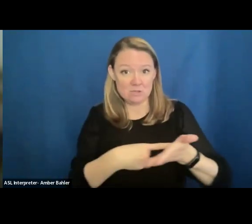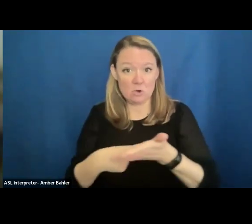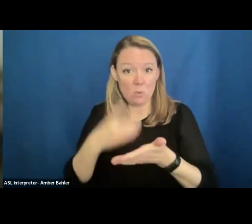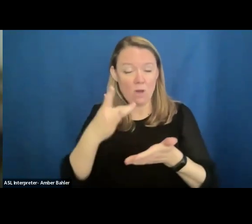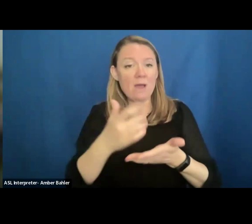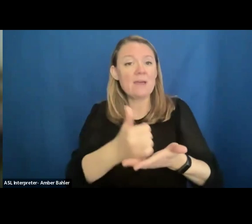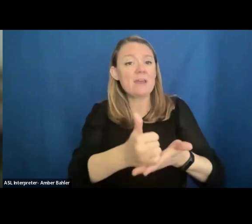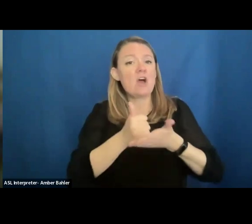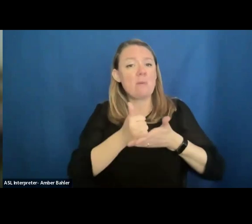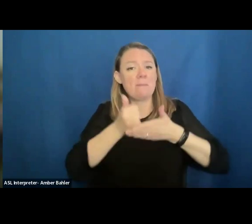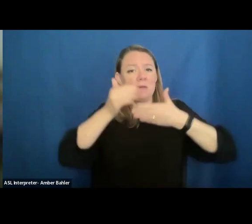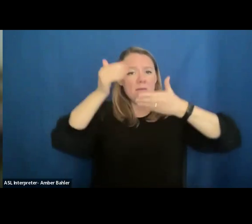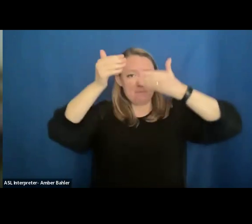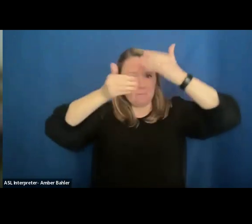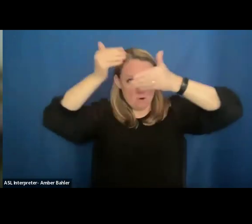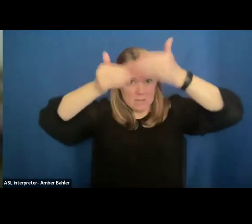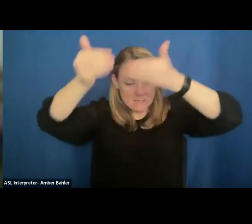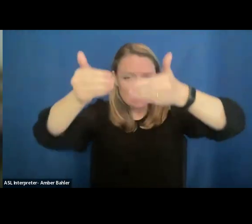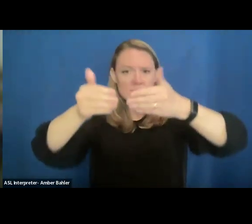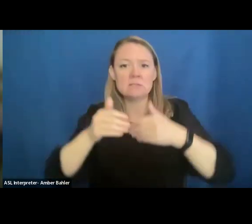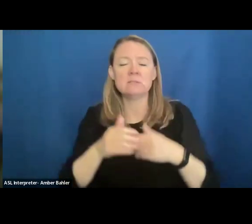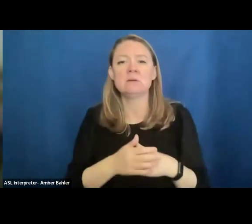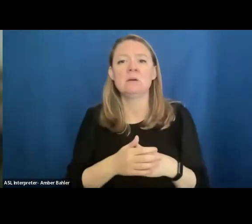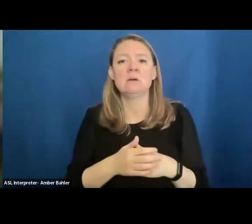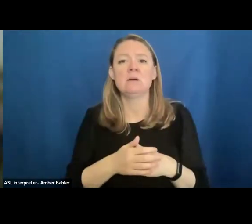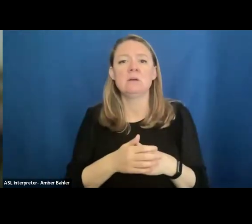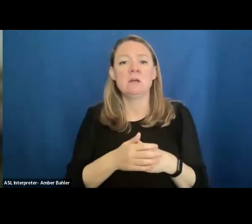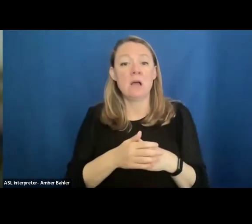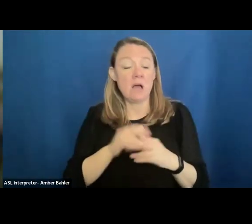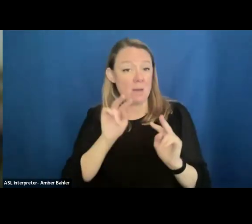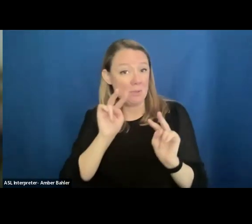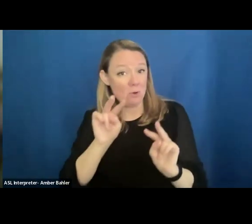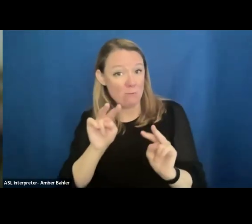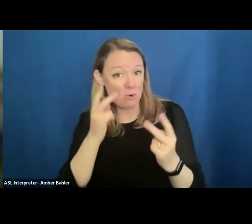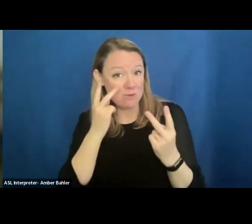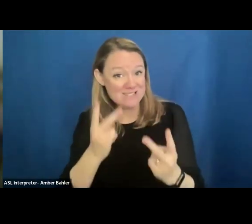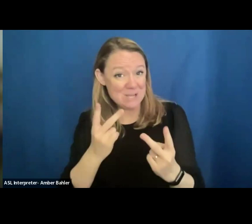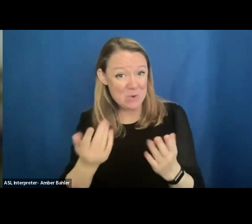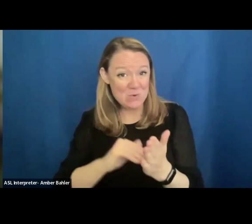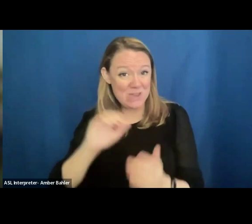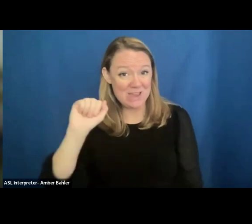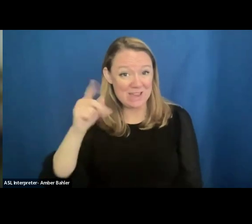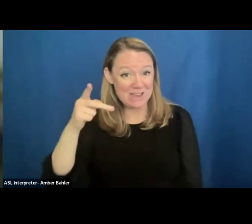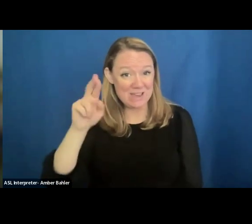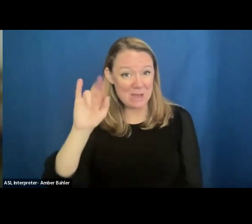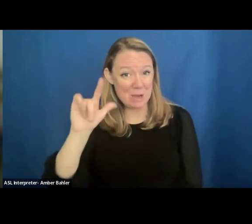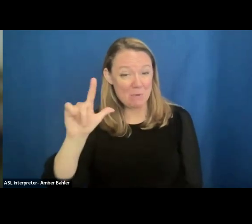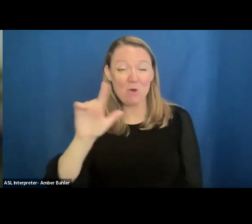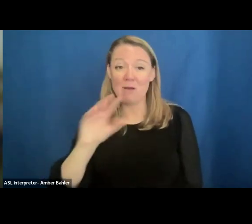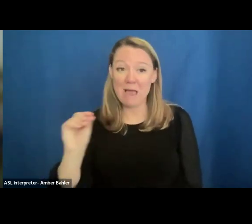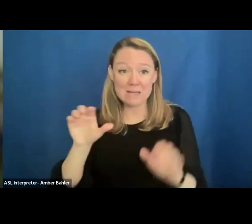process what we learned today. And I'm looking forward to seeing all of you in April and doing more of this, carrying it into our